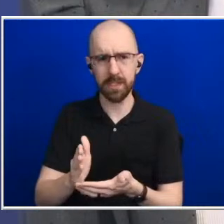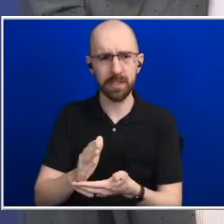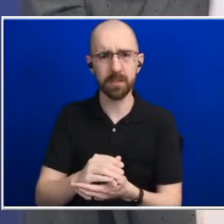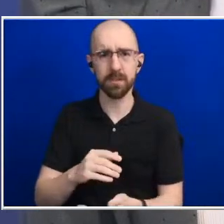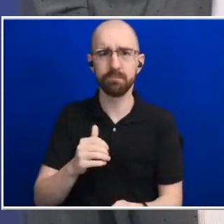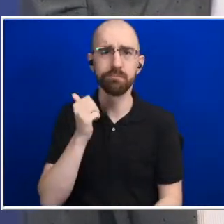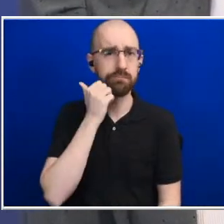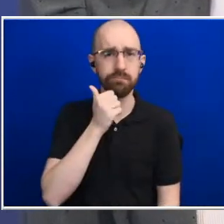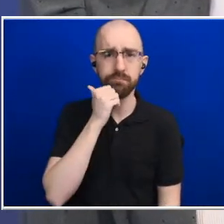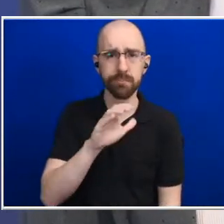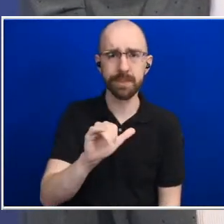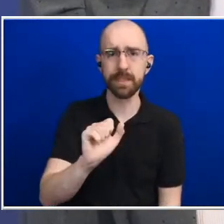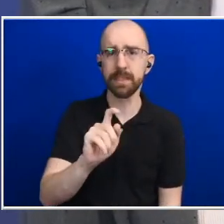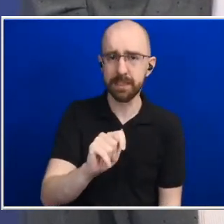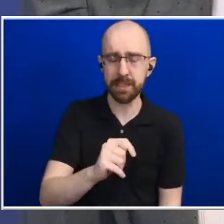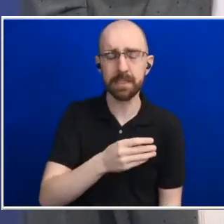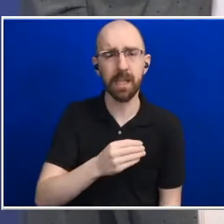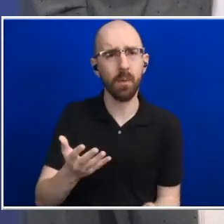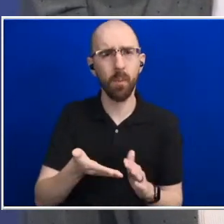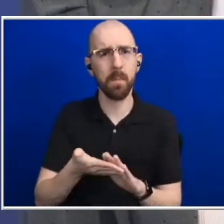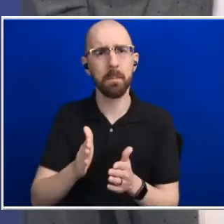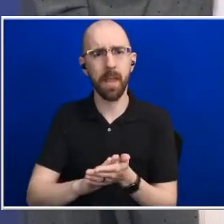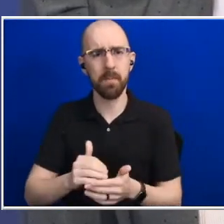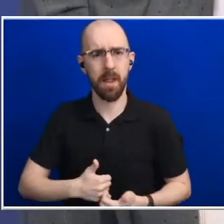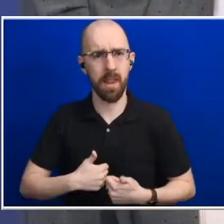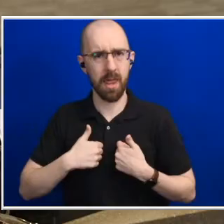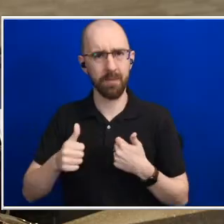cyst and what turned out to be a life-threatening tumor?